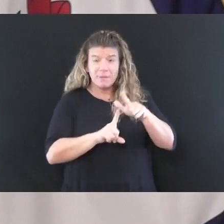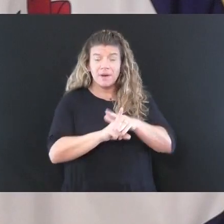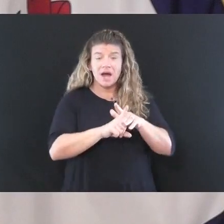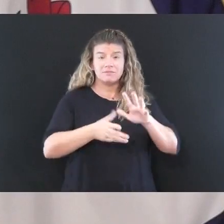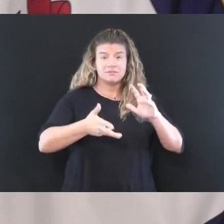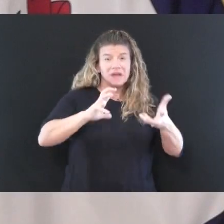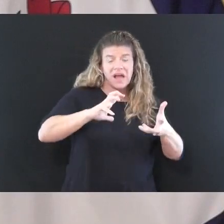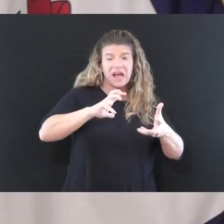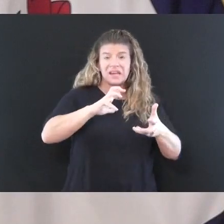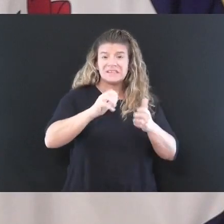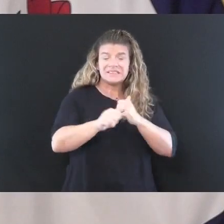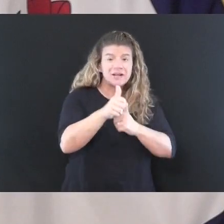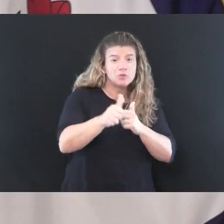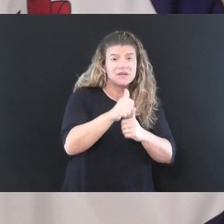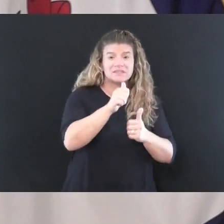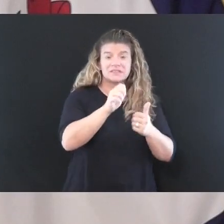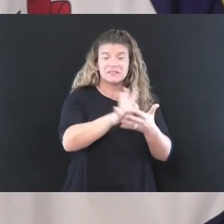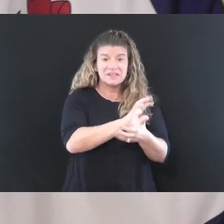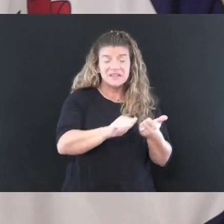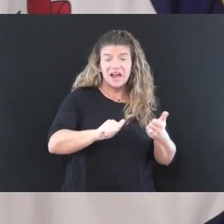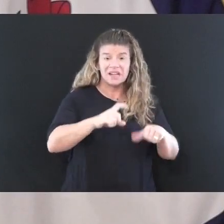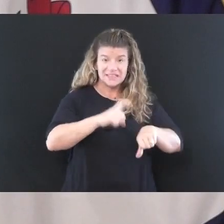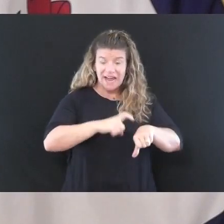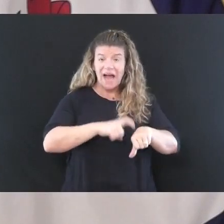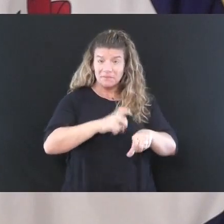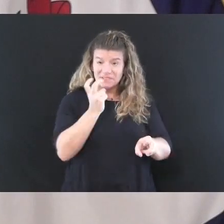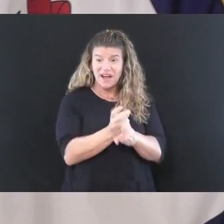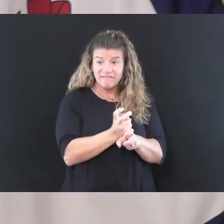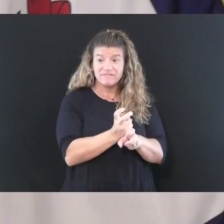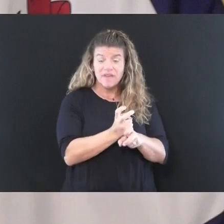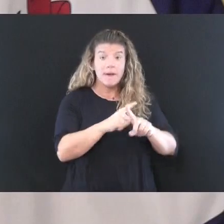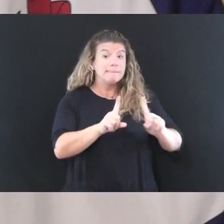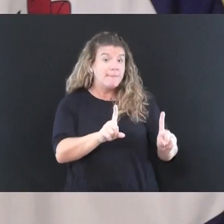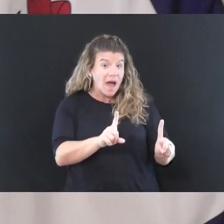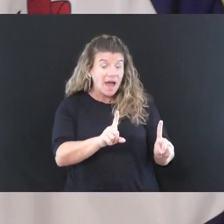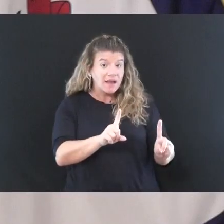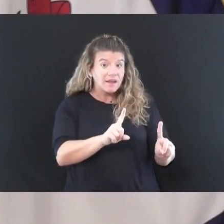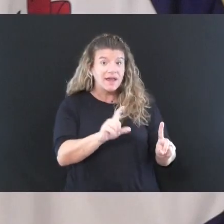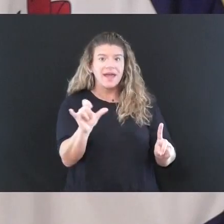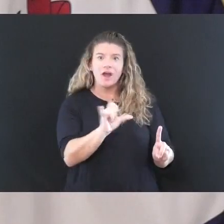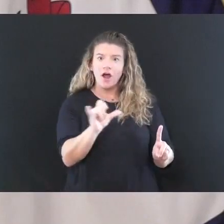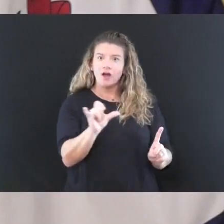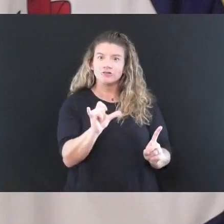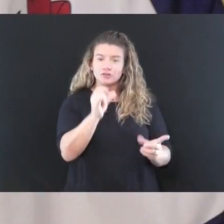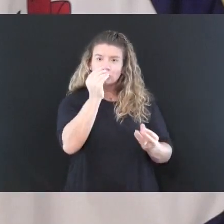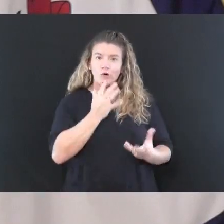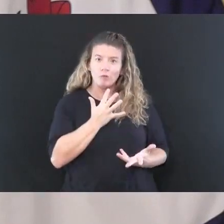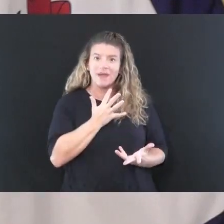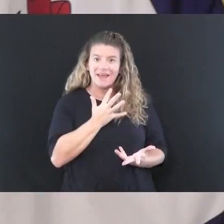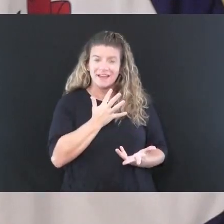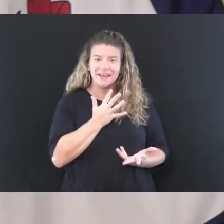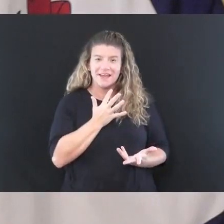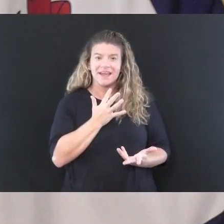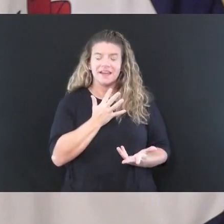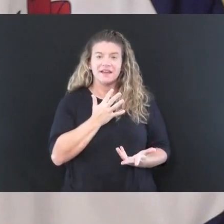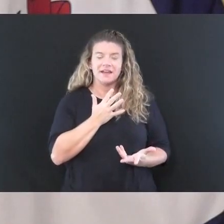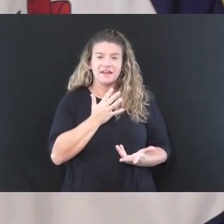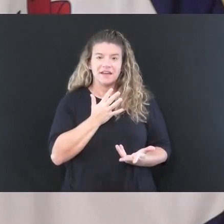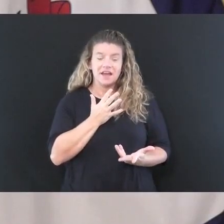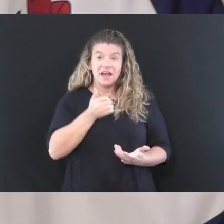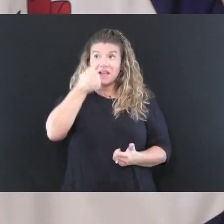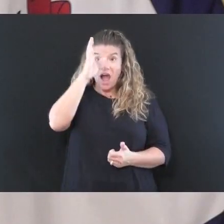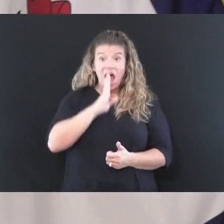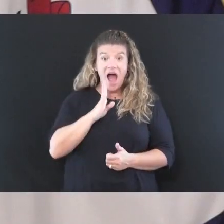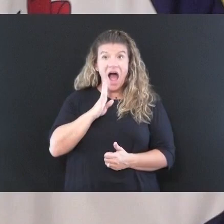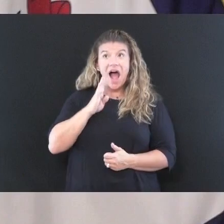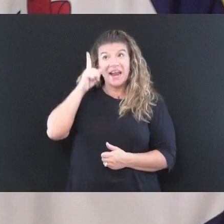be really tough. But it also said, that as we know, that